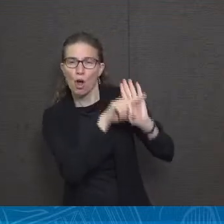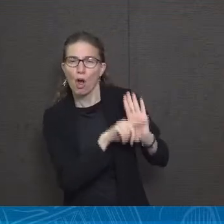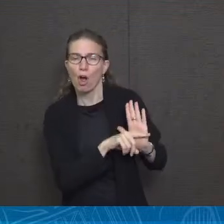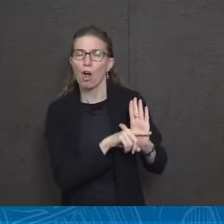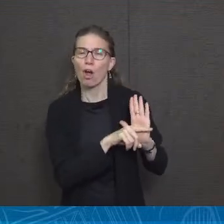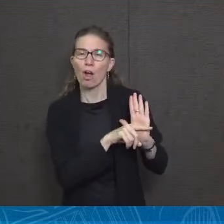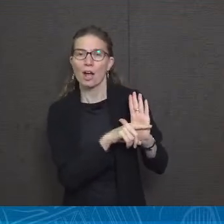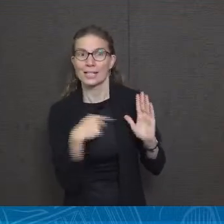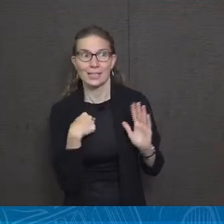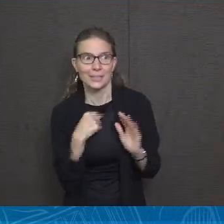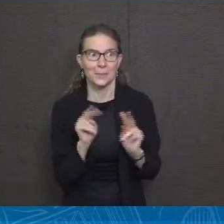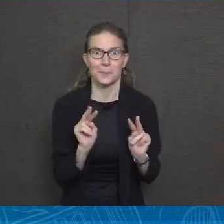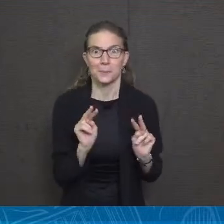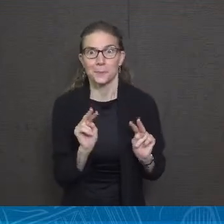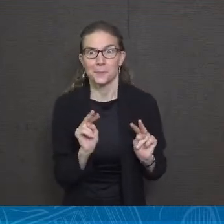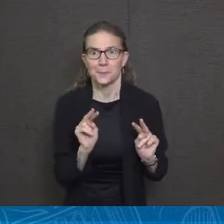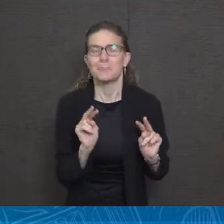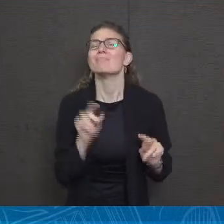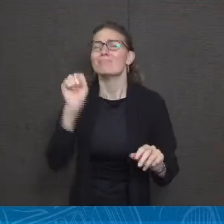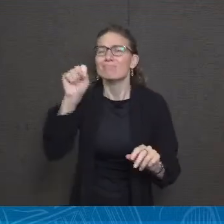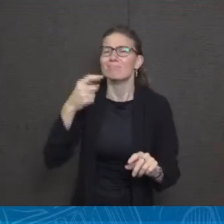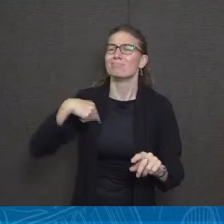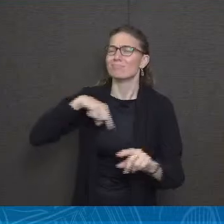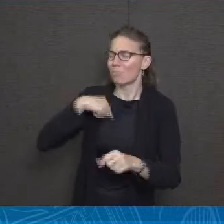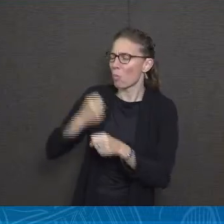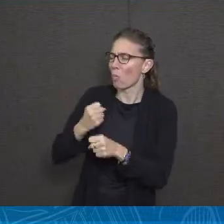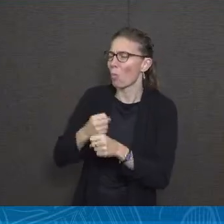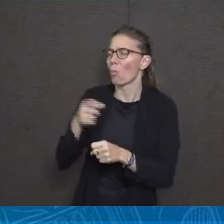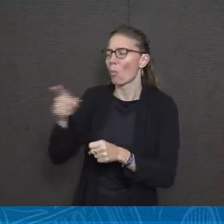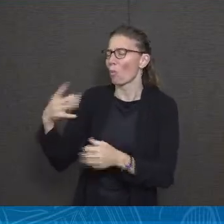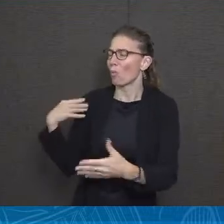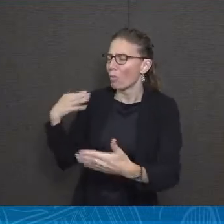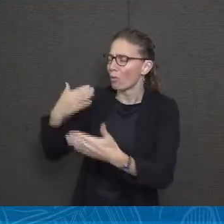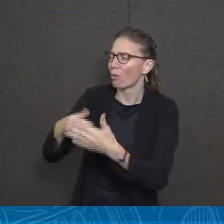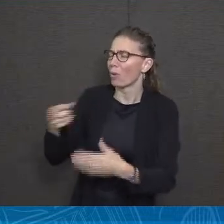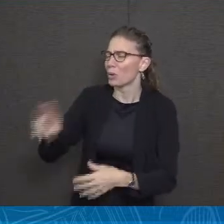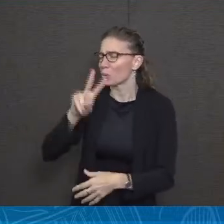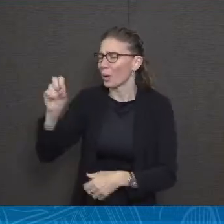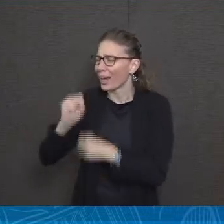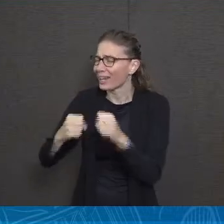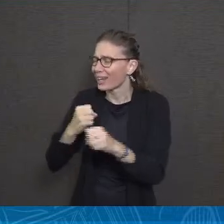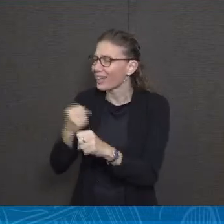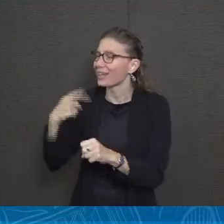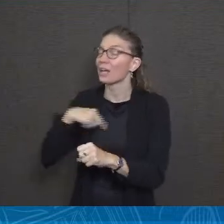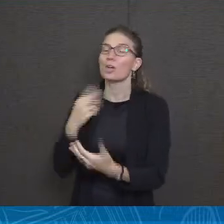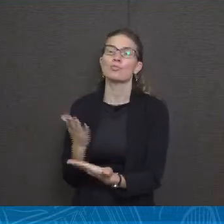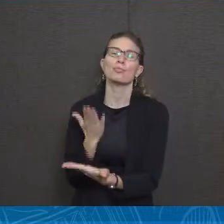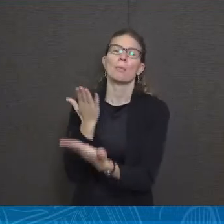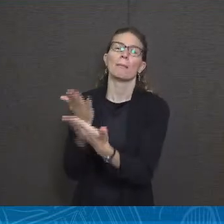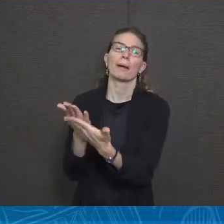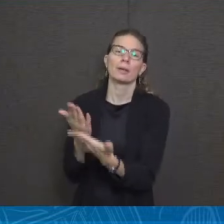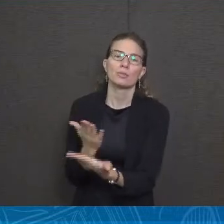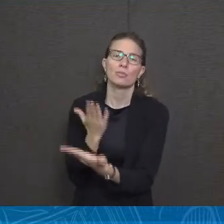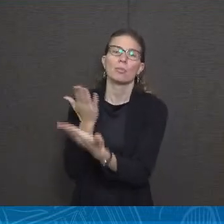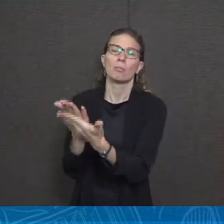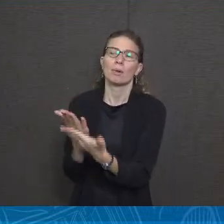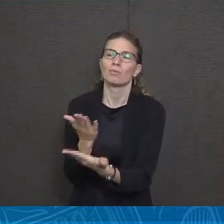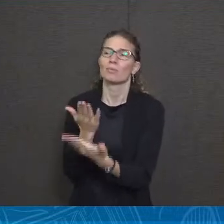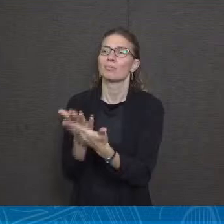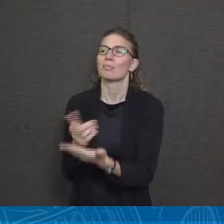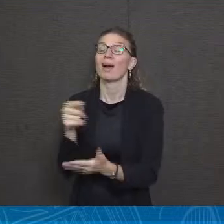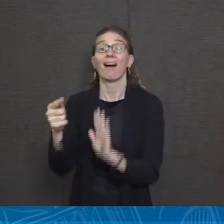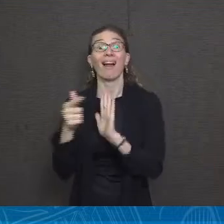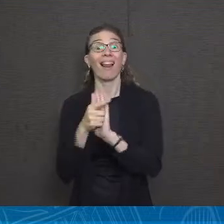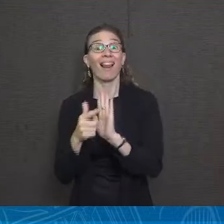for about 20 years, it's soft law, it's recommendations. So we can spend a lot of